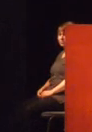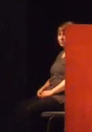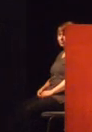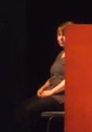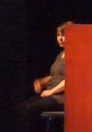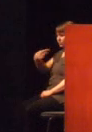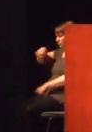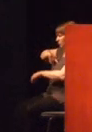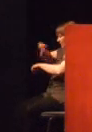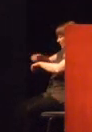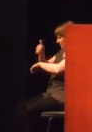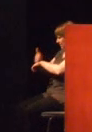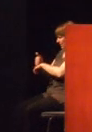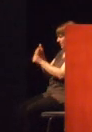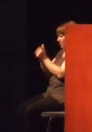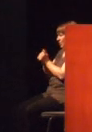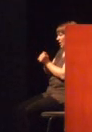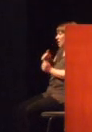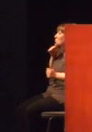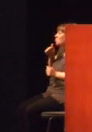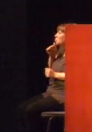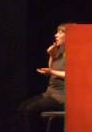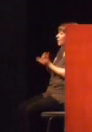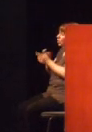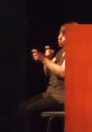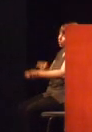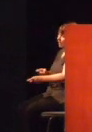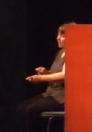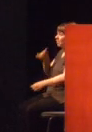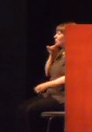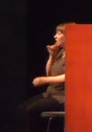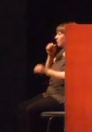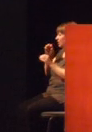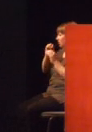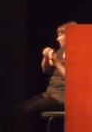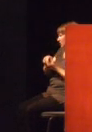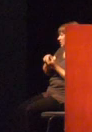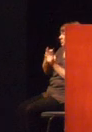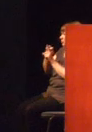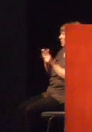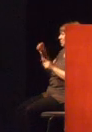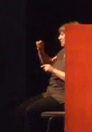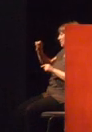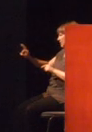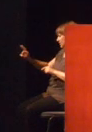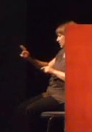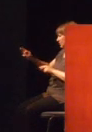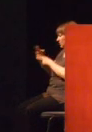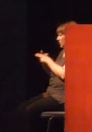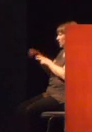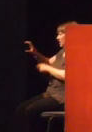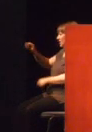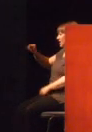into action by securing a private grant from a private organization based out of San Francisco called the Catalyst